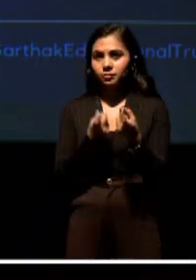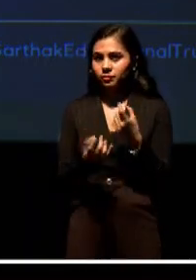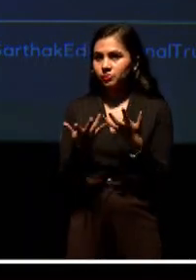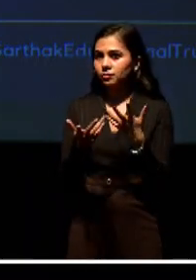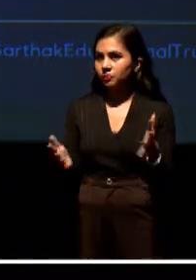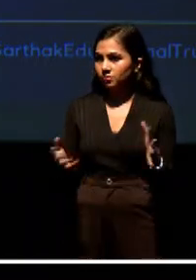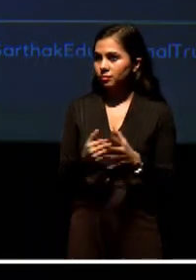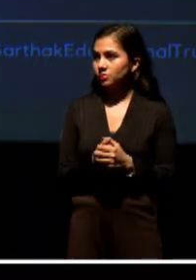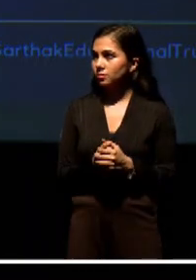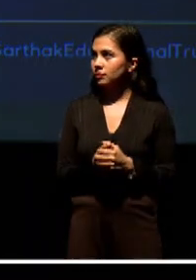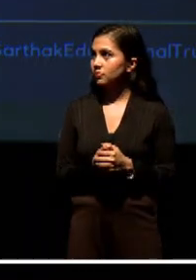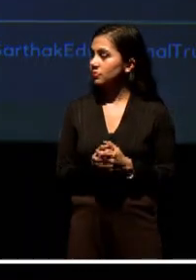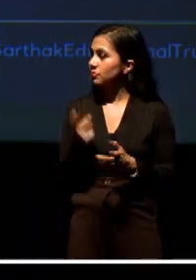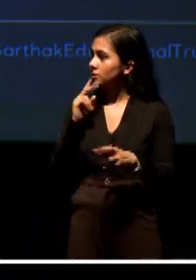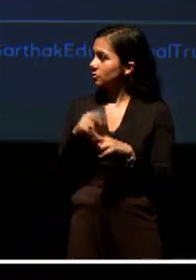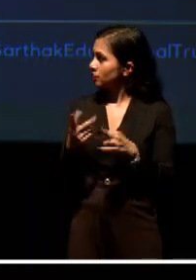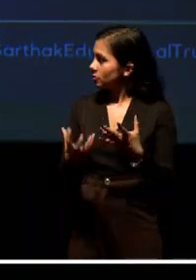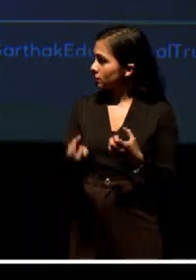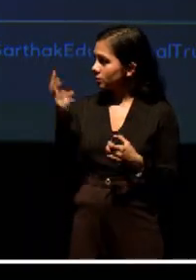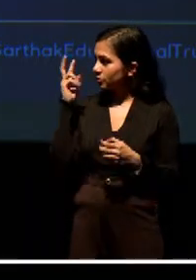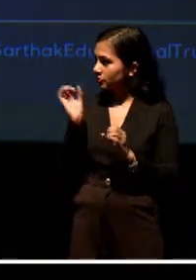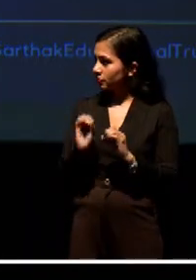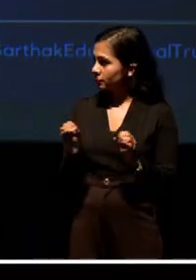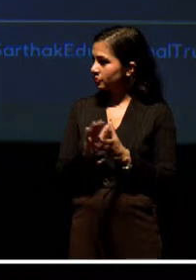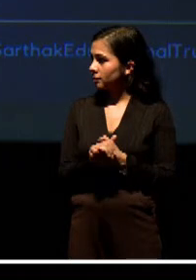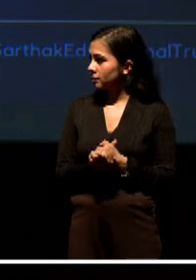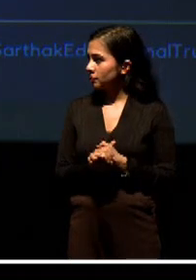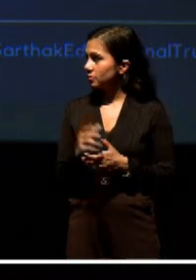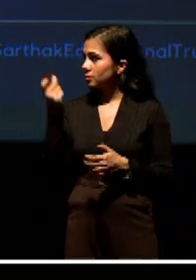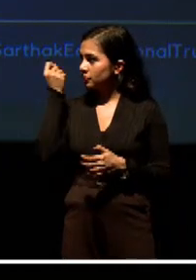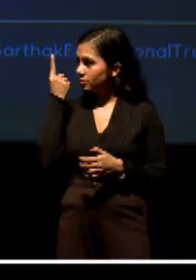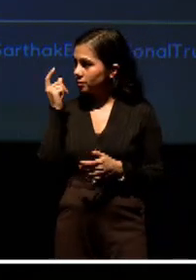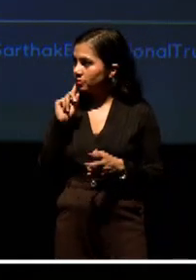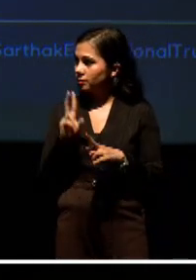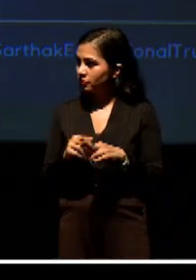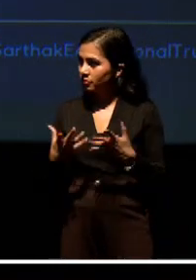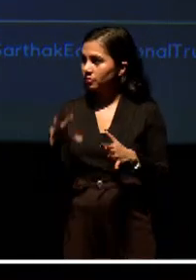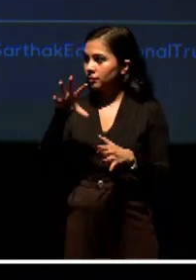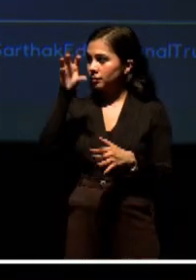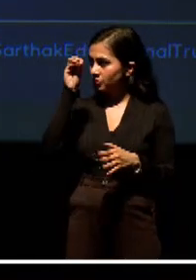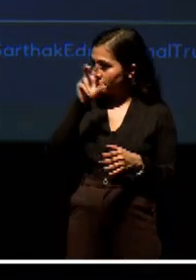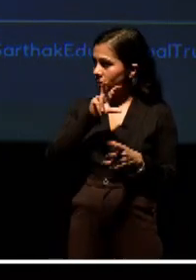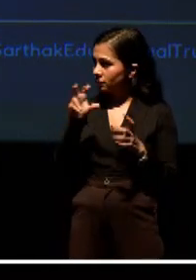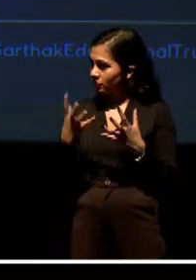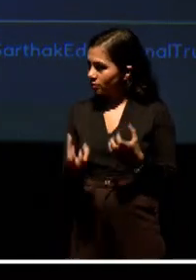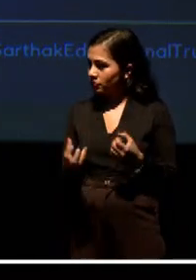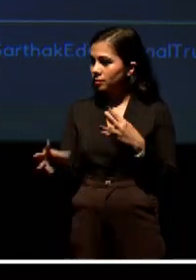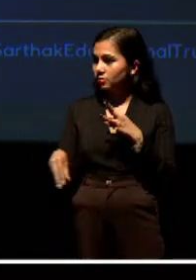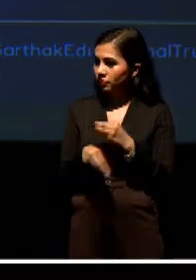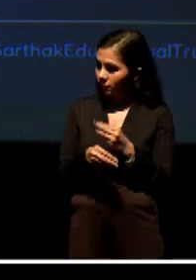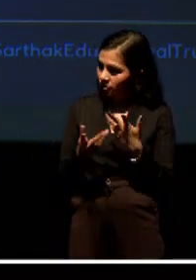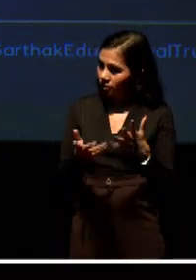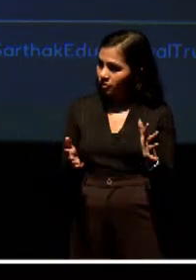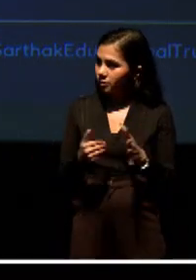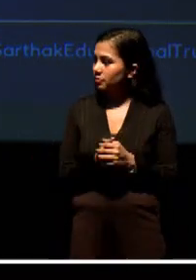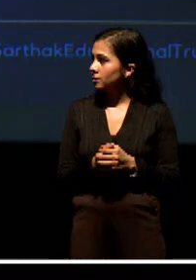anywhere else you found. So if you don't have a question, at least let's understand if you have any observations. Do you want to add anything to that? So